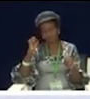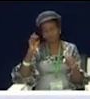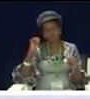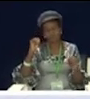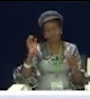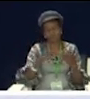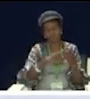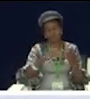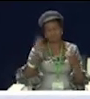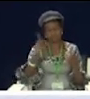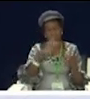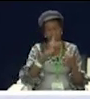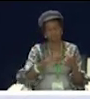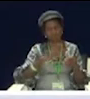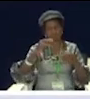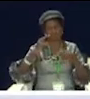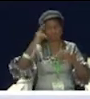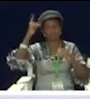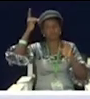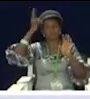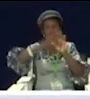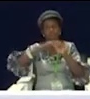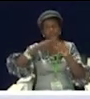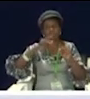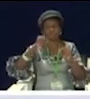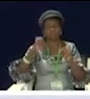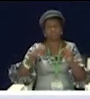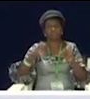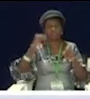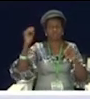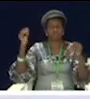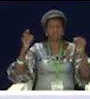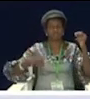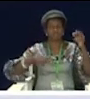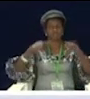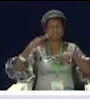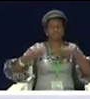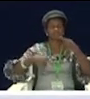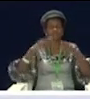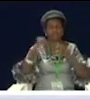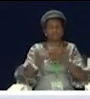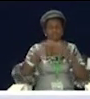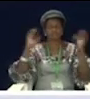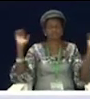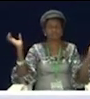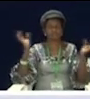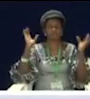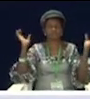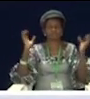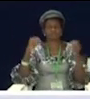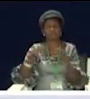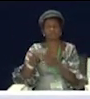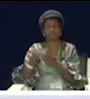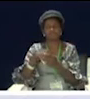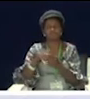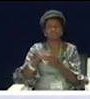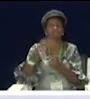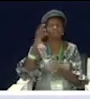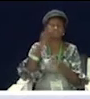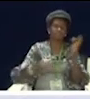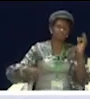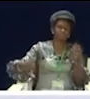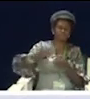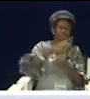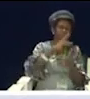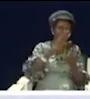doing, you are joining the Lord in celebration. So if you are